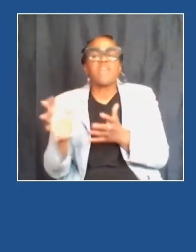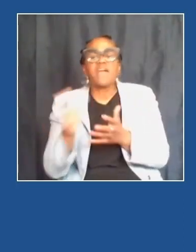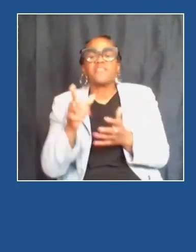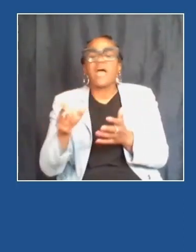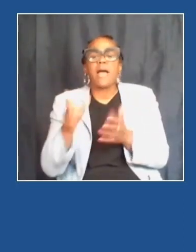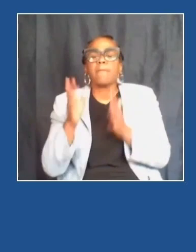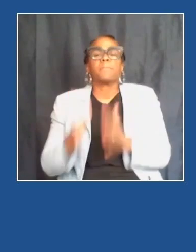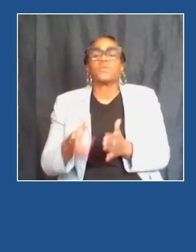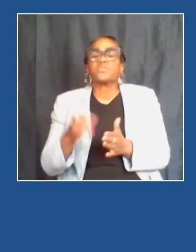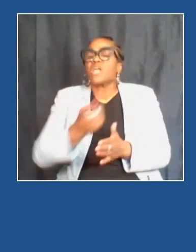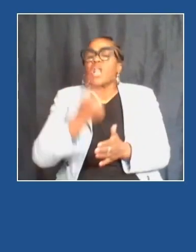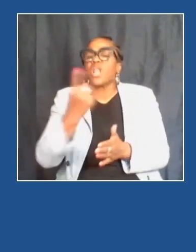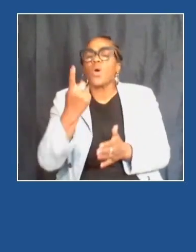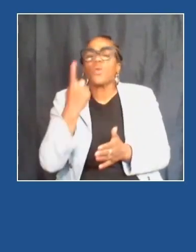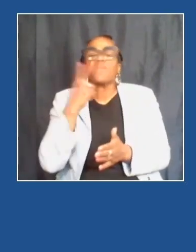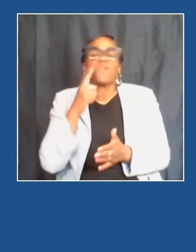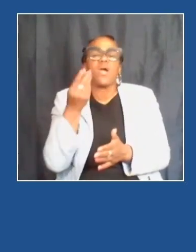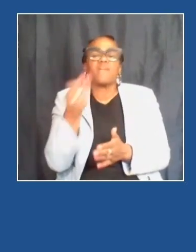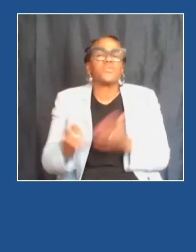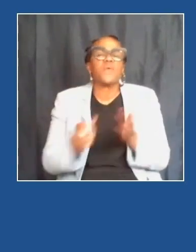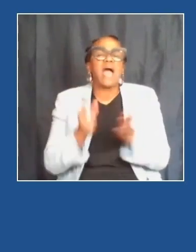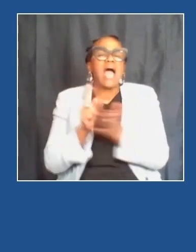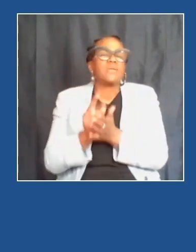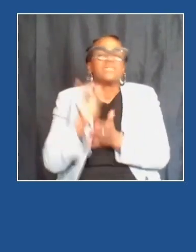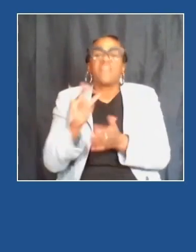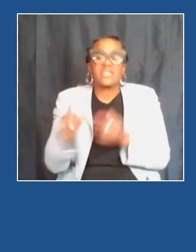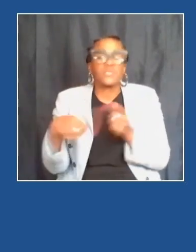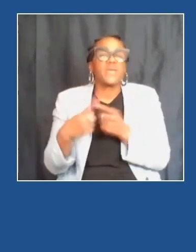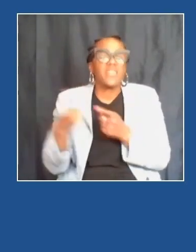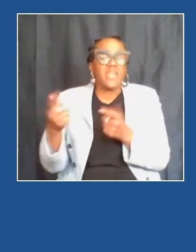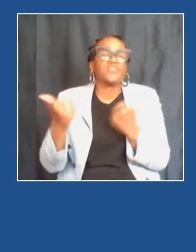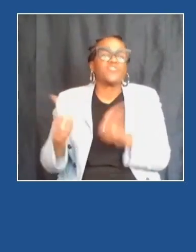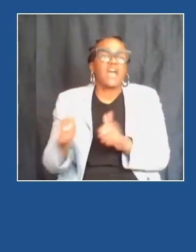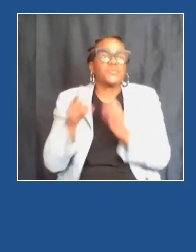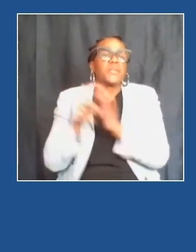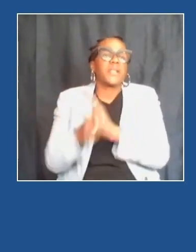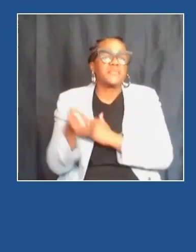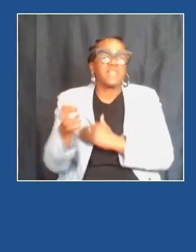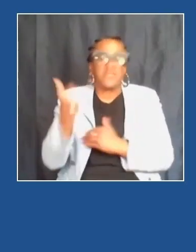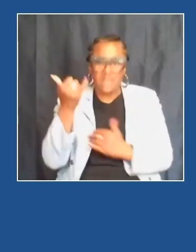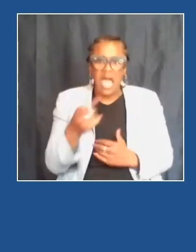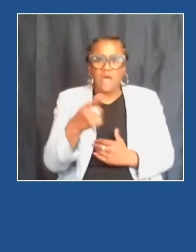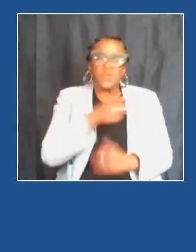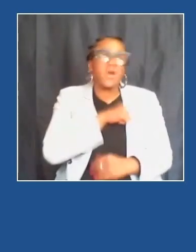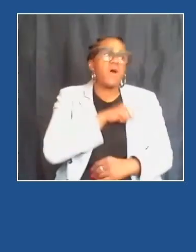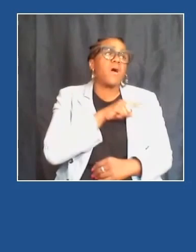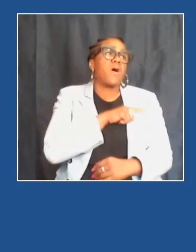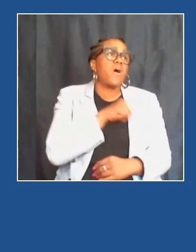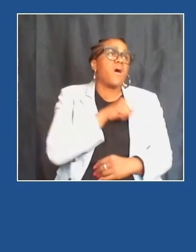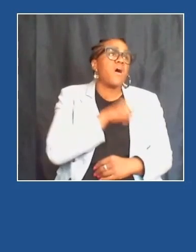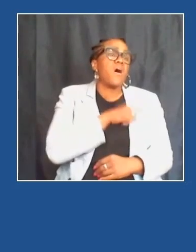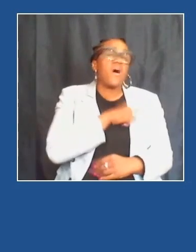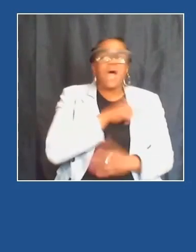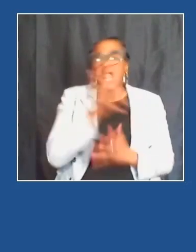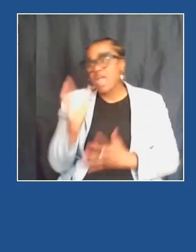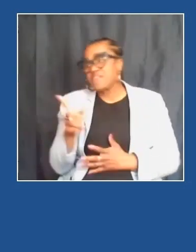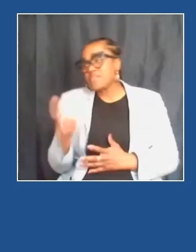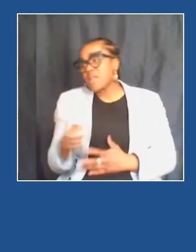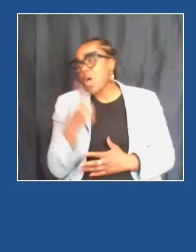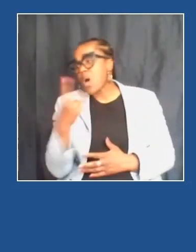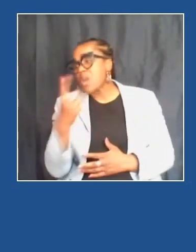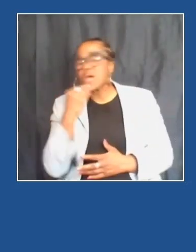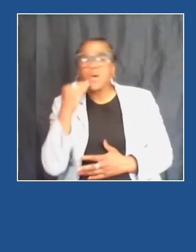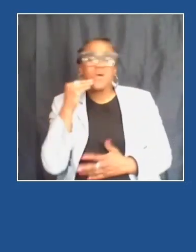alone for a couple of hours, and that's when they made a suicide attempt. And so now that leaving the person alone at